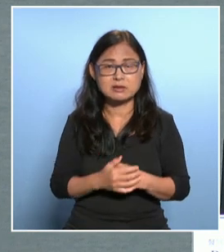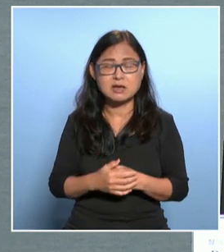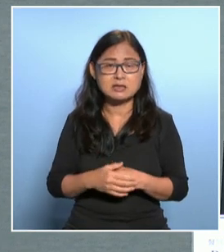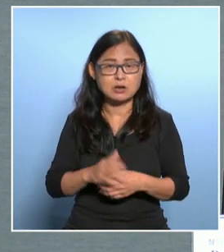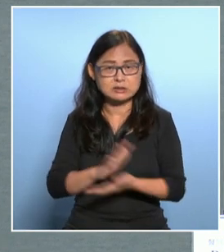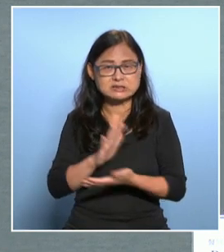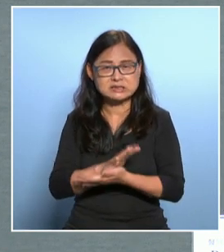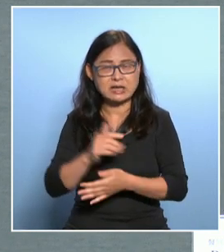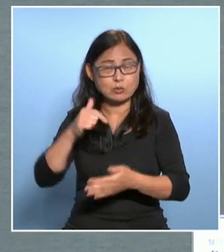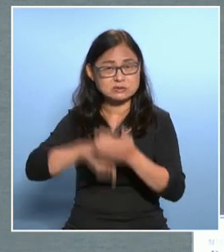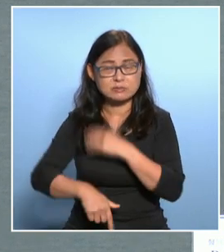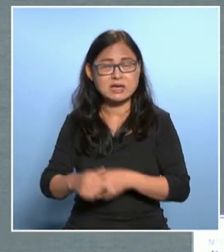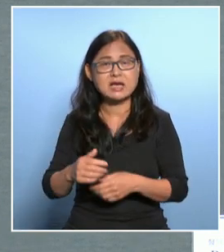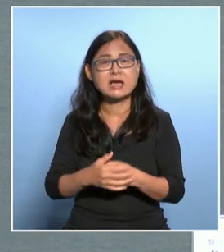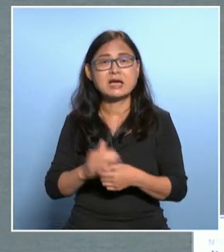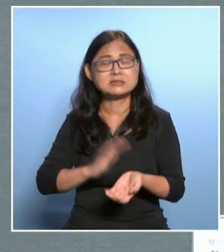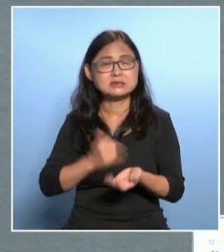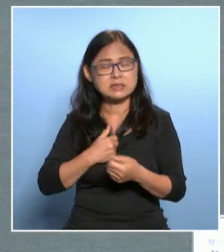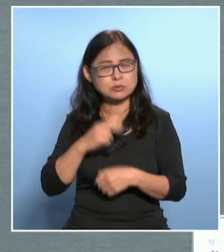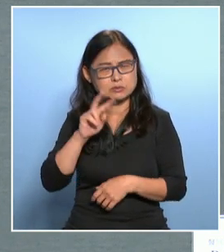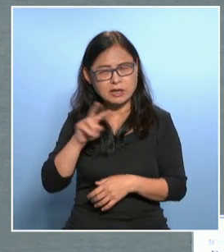private sector as well. What we are doing is that